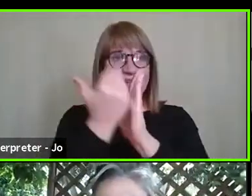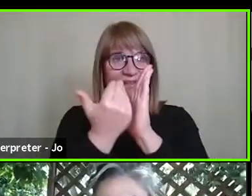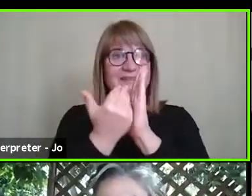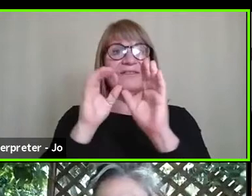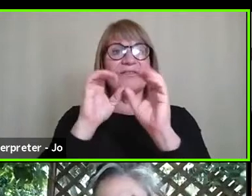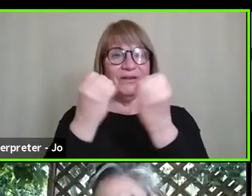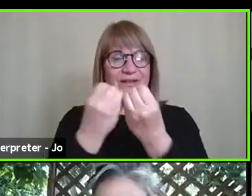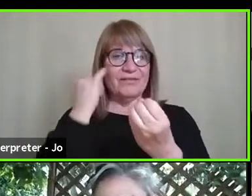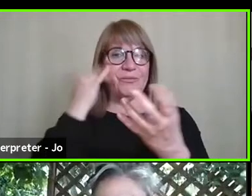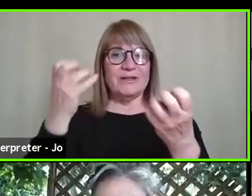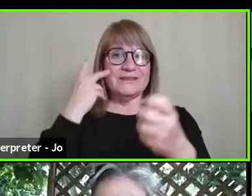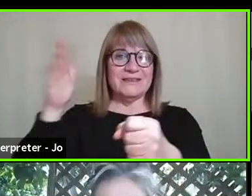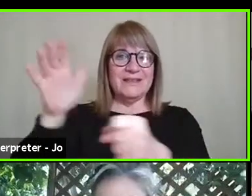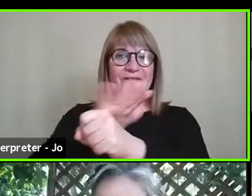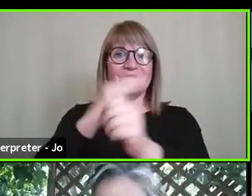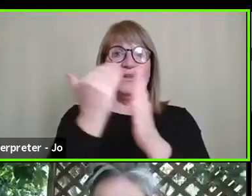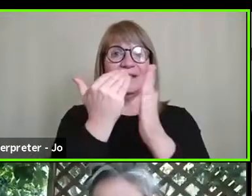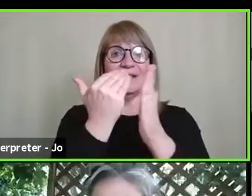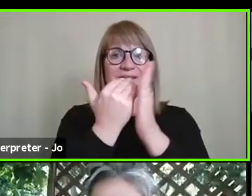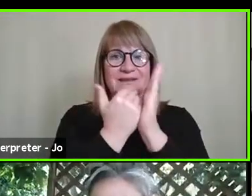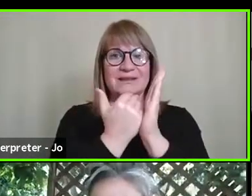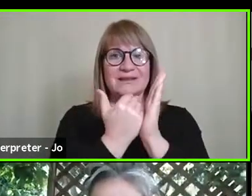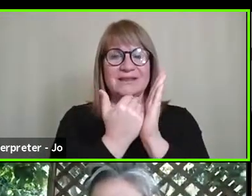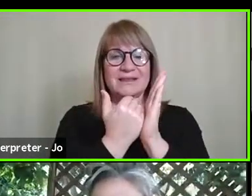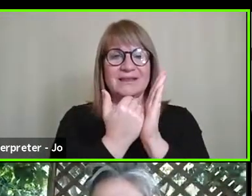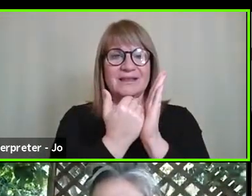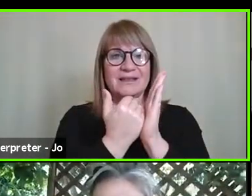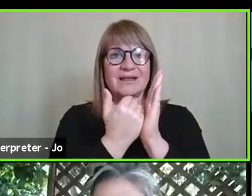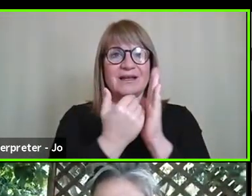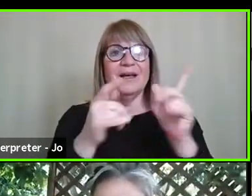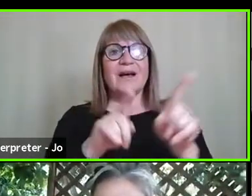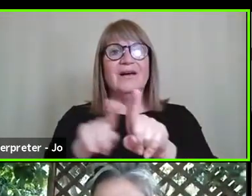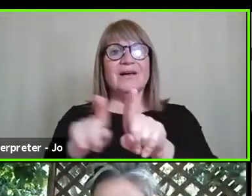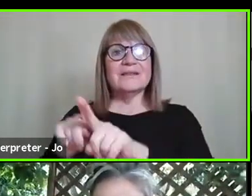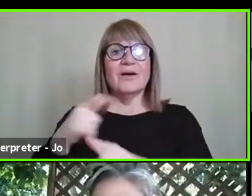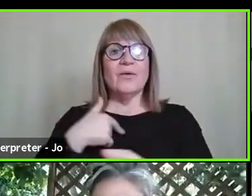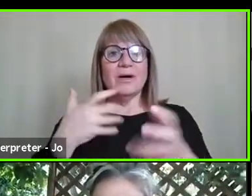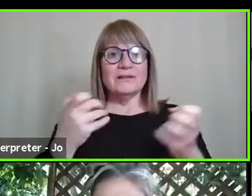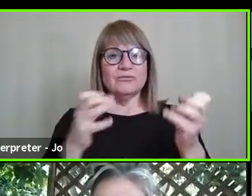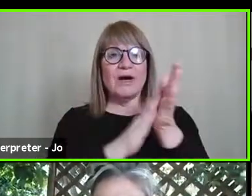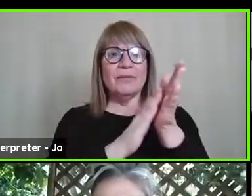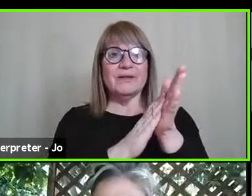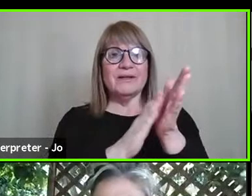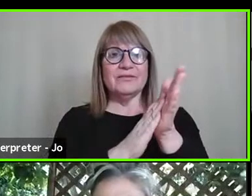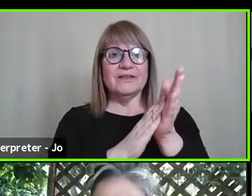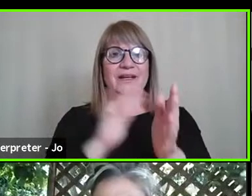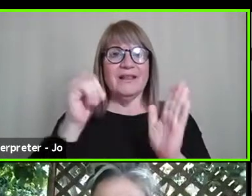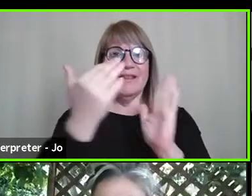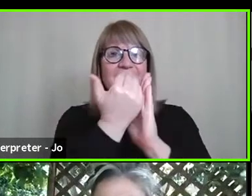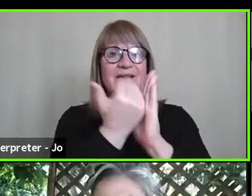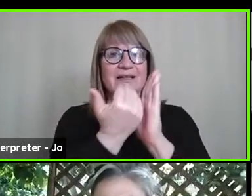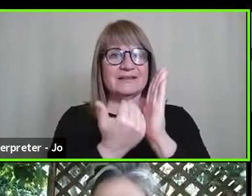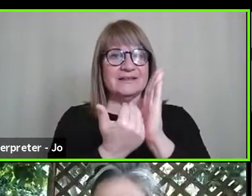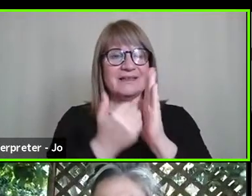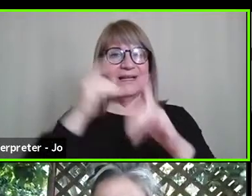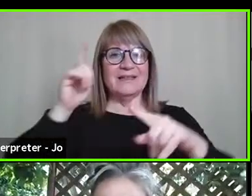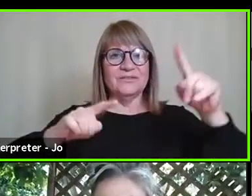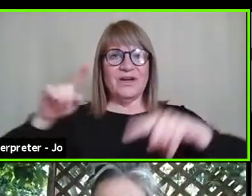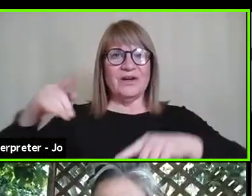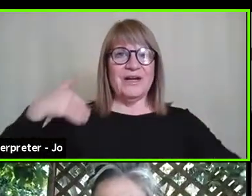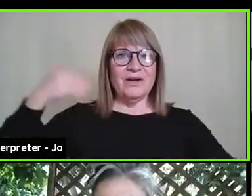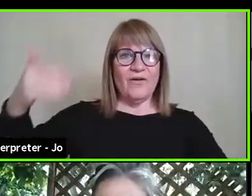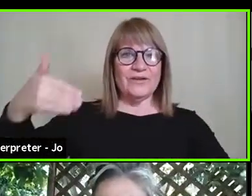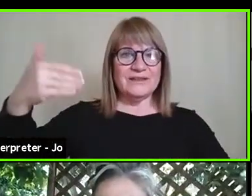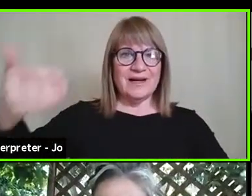the full list of the organizations and then i also wanted to uplift that um that list has varied over time right and so this